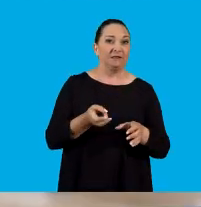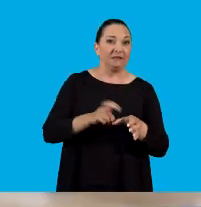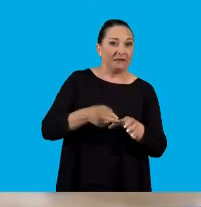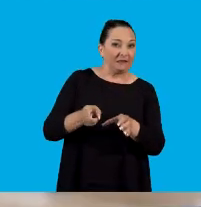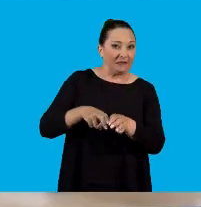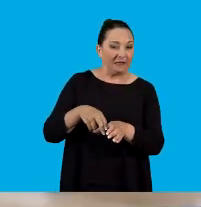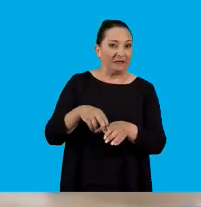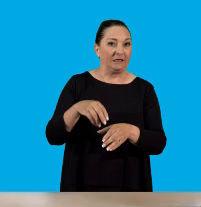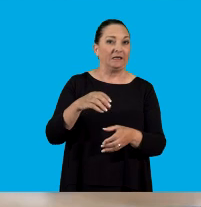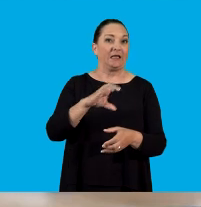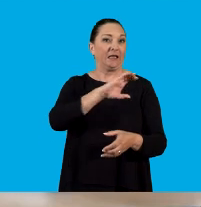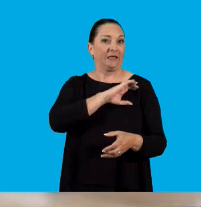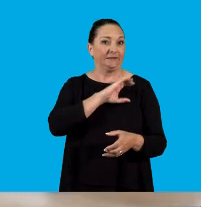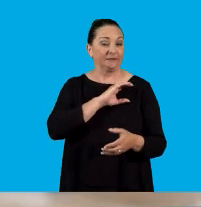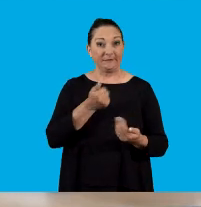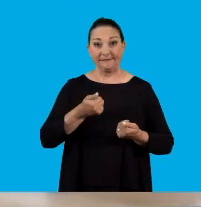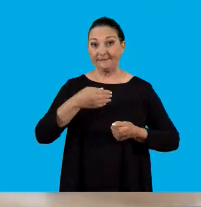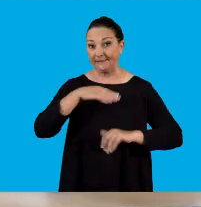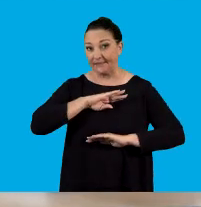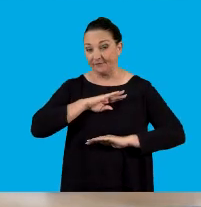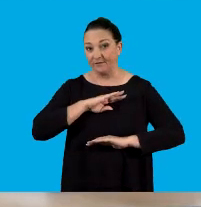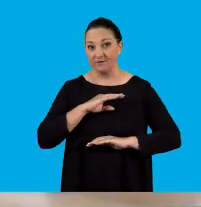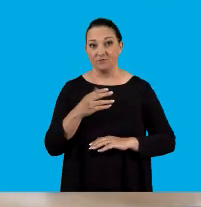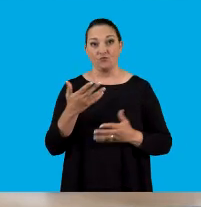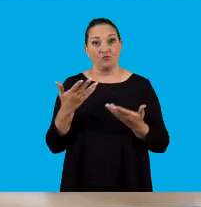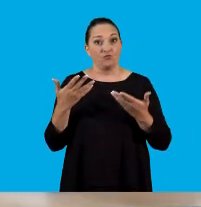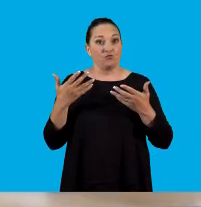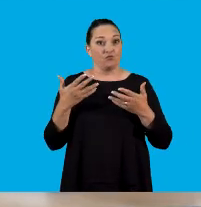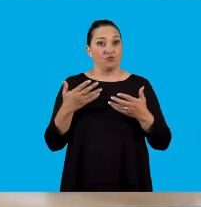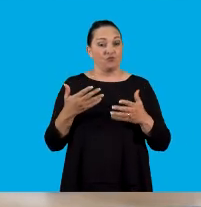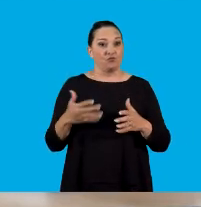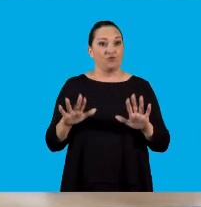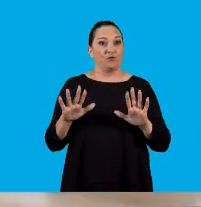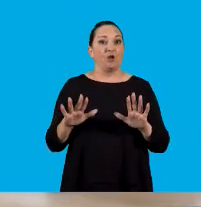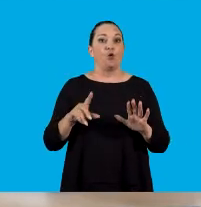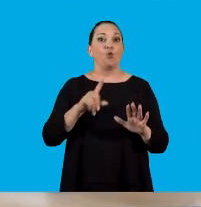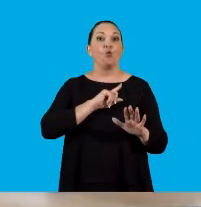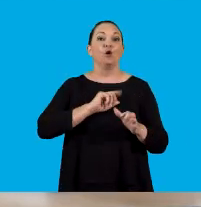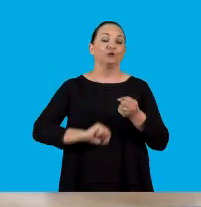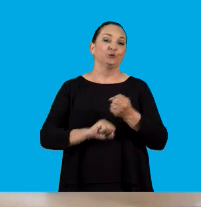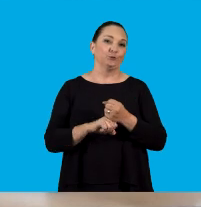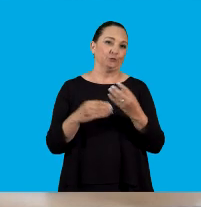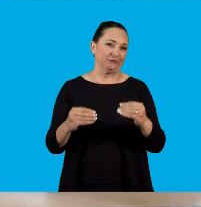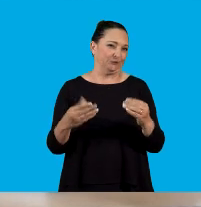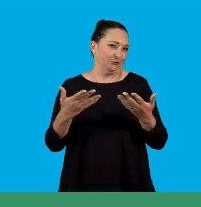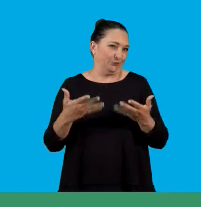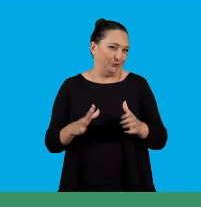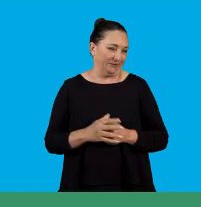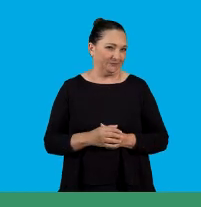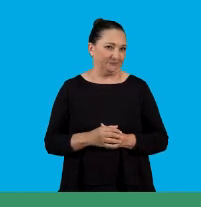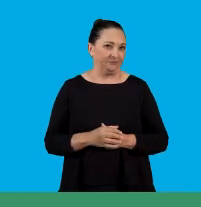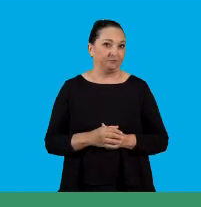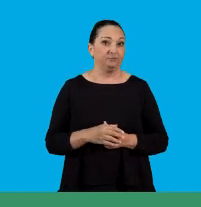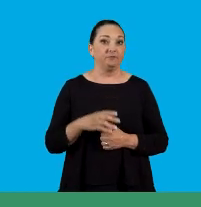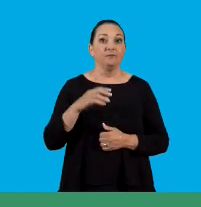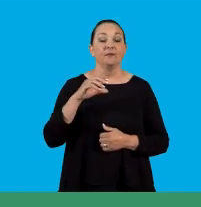checking if customers are satisfied, if they are already being supporting the business. So the business